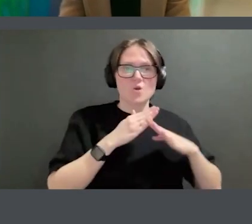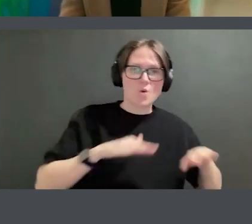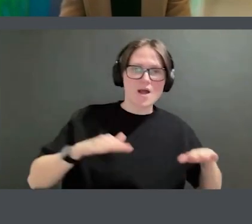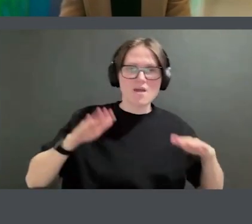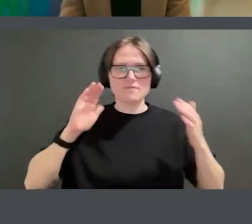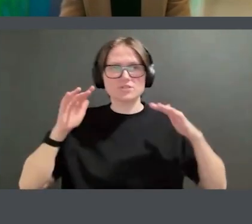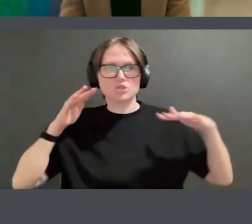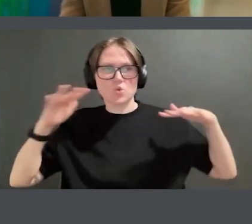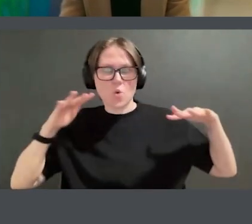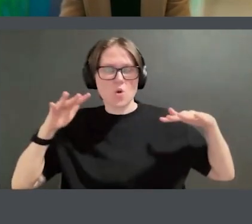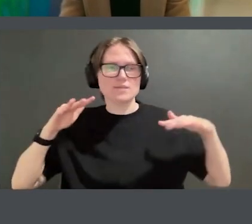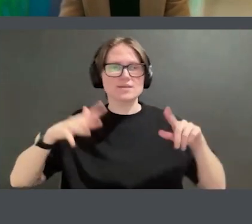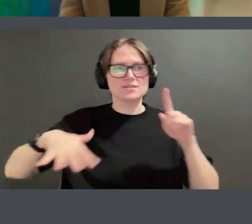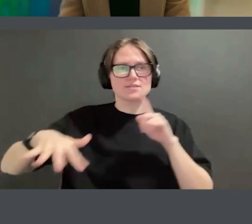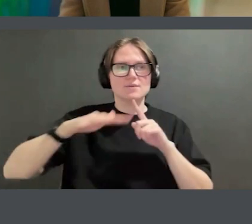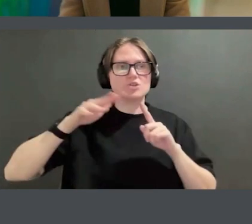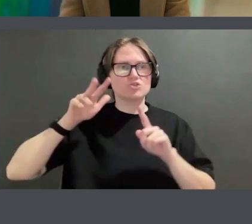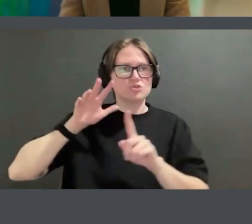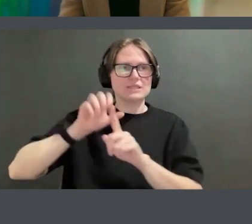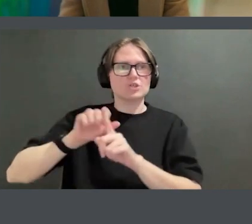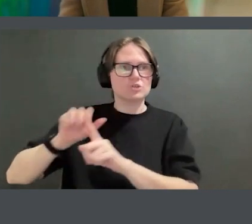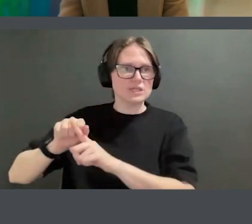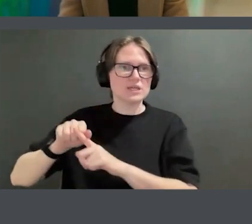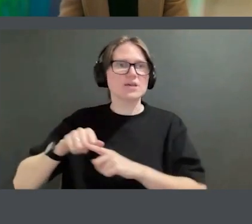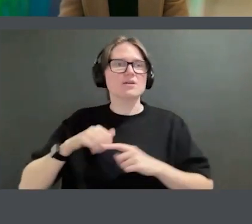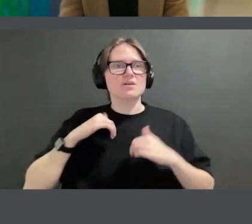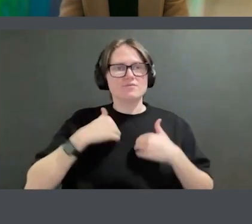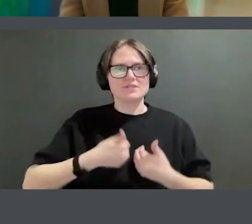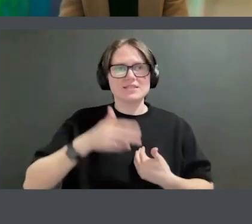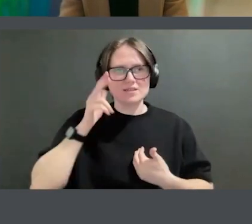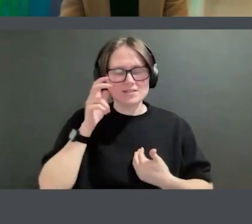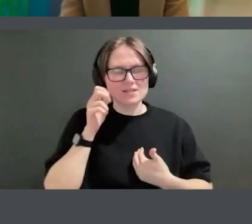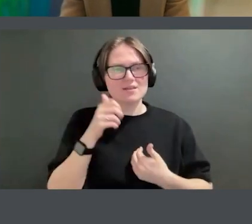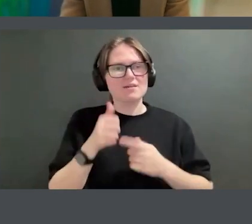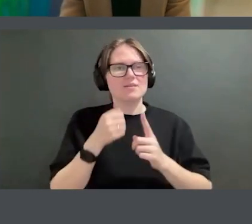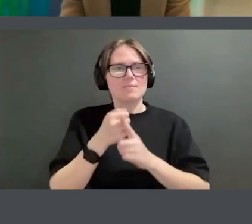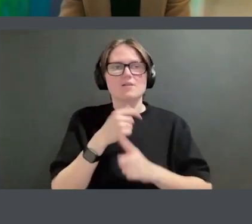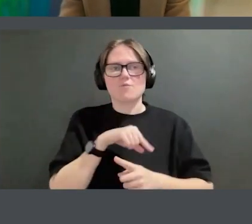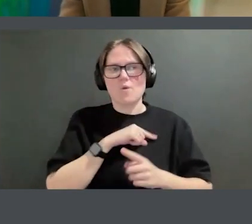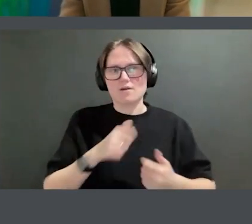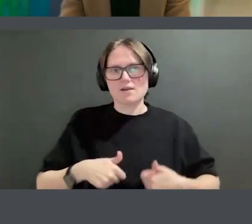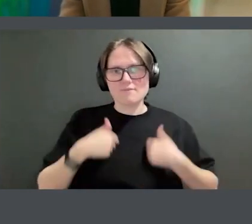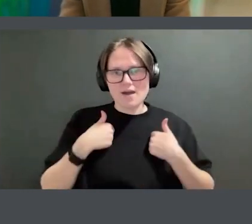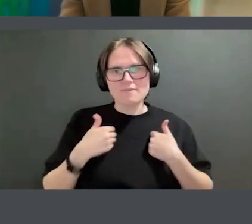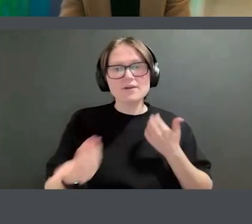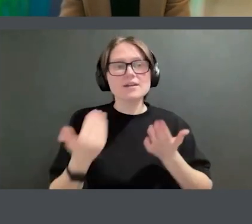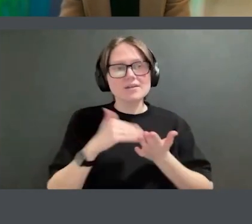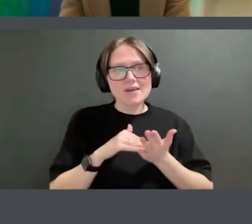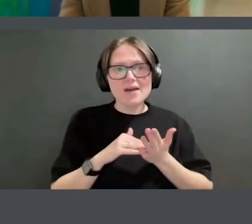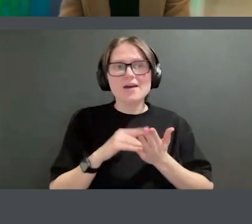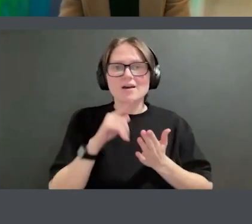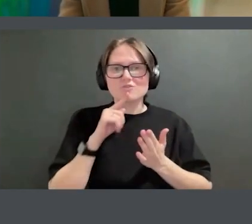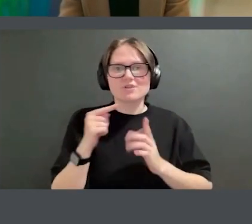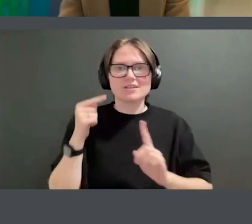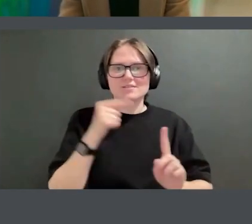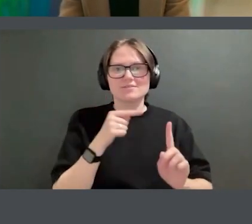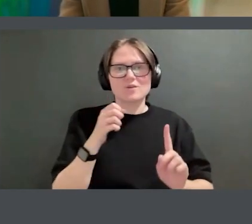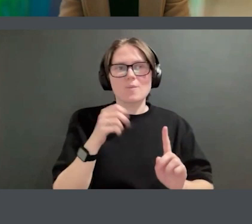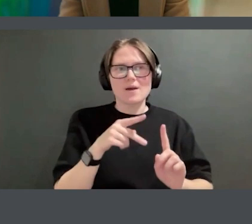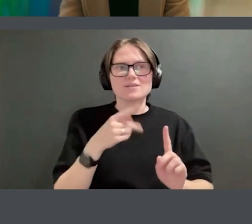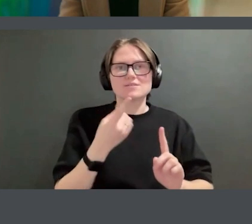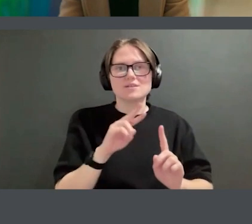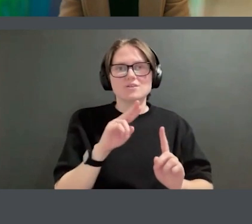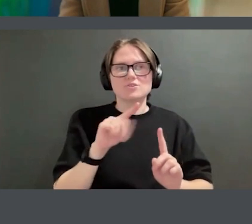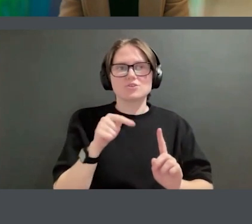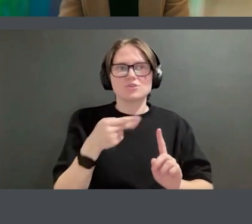noise, spatial hearing, fatigue and listening effort, and effects on quality of life. And again, really harkens back to Dr. Tharp's